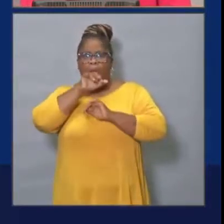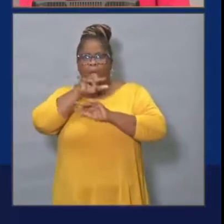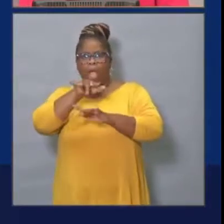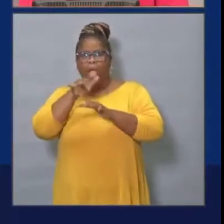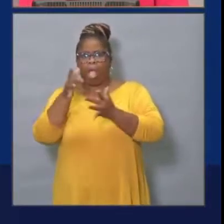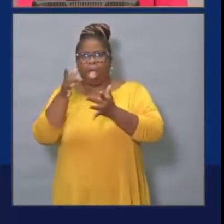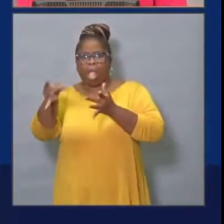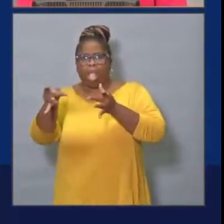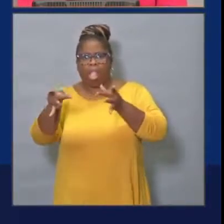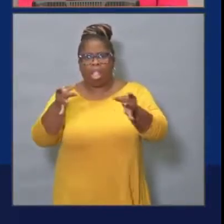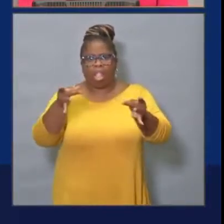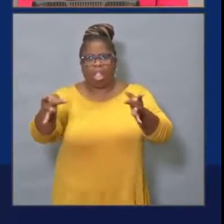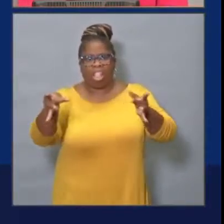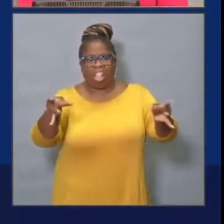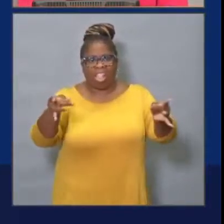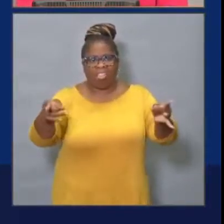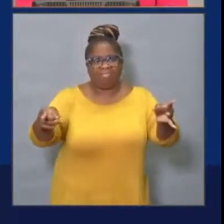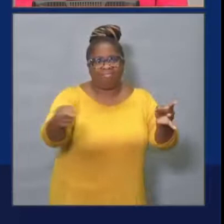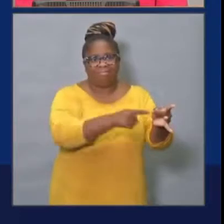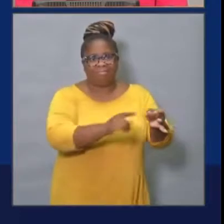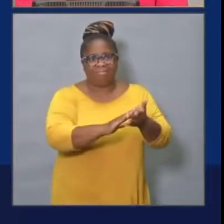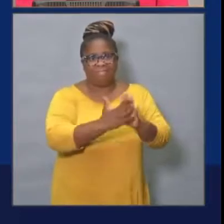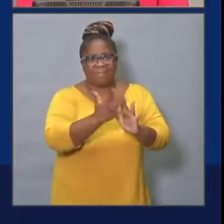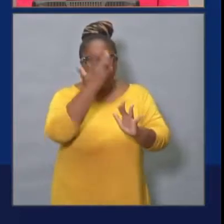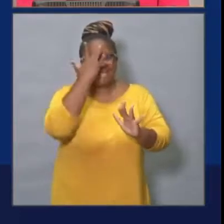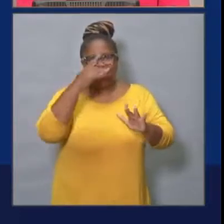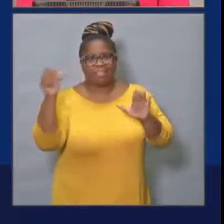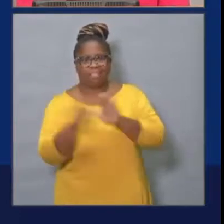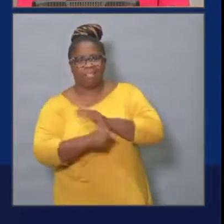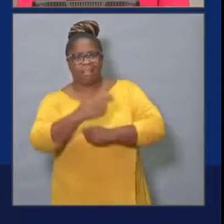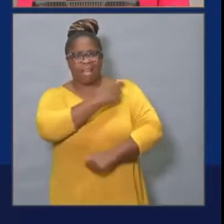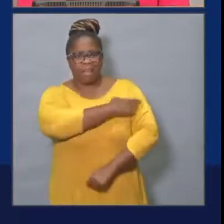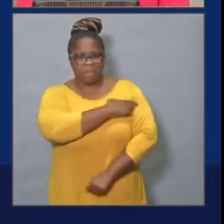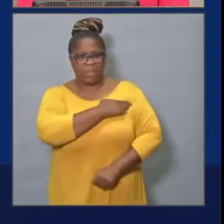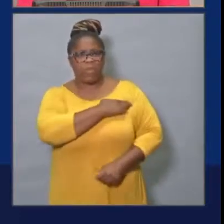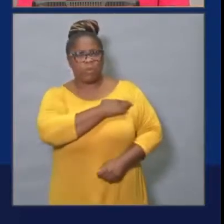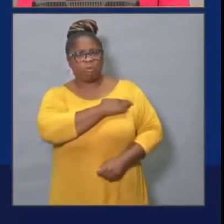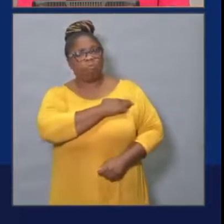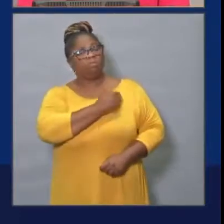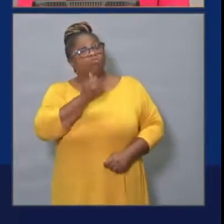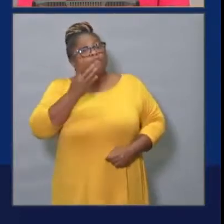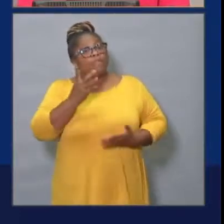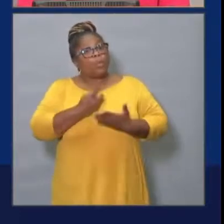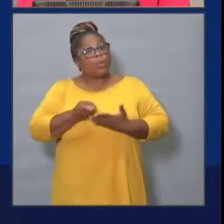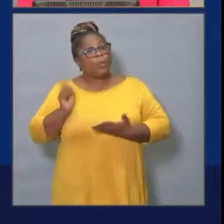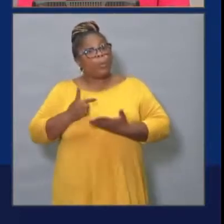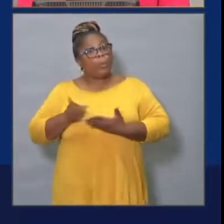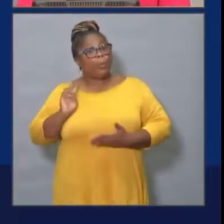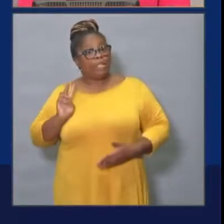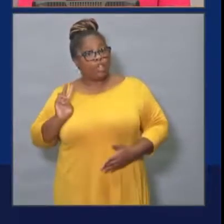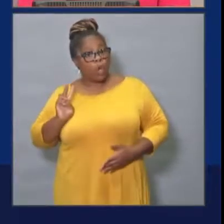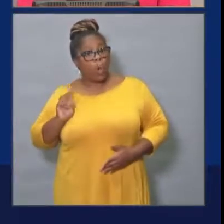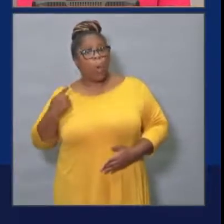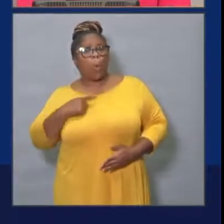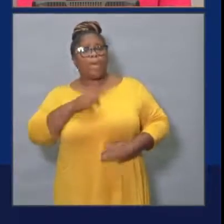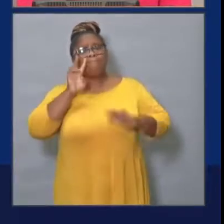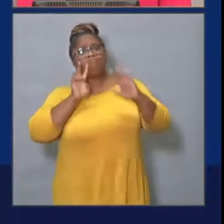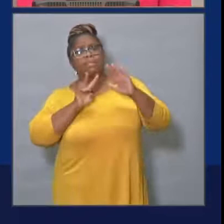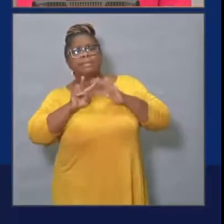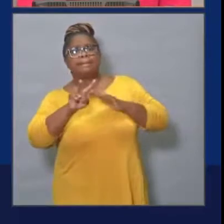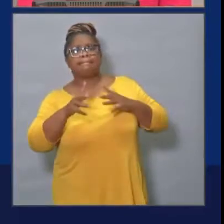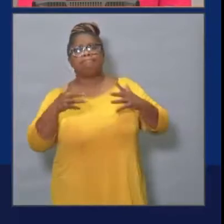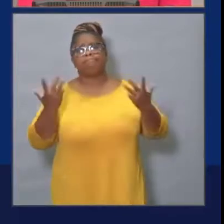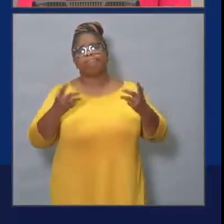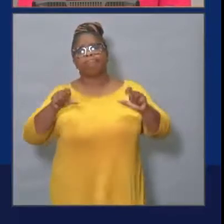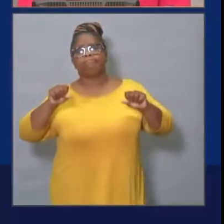seek hospitalization. Based on the model's estimate of R from a couple of weeks ago, the model makes a prediction for the range of